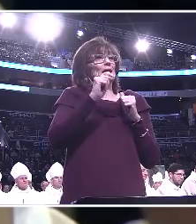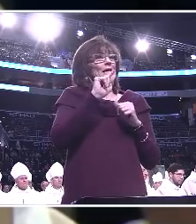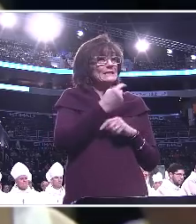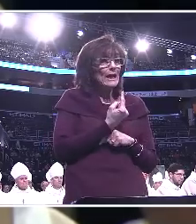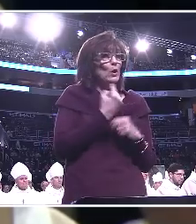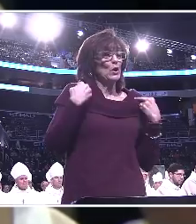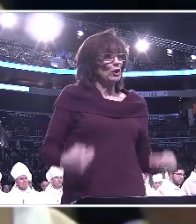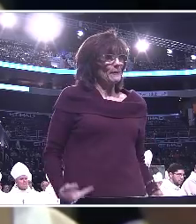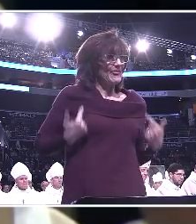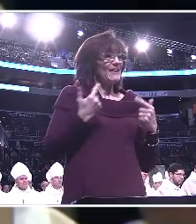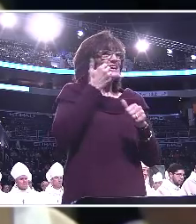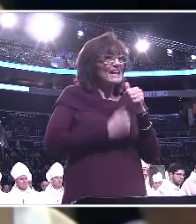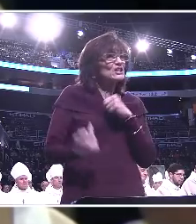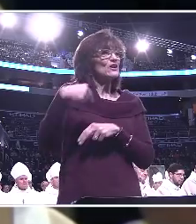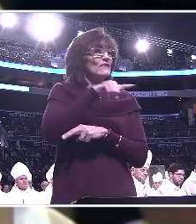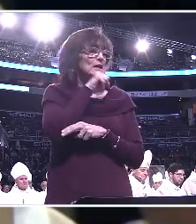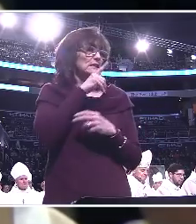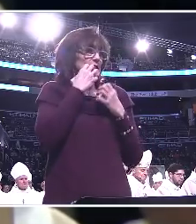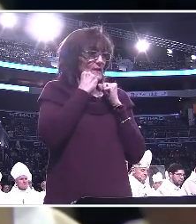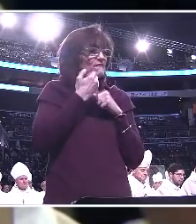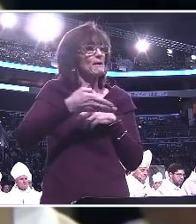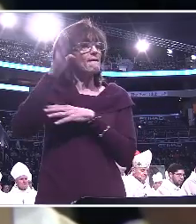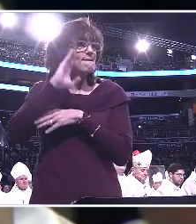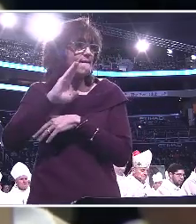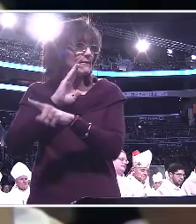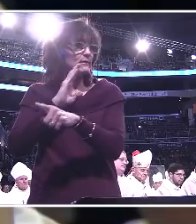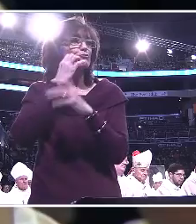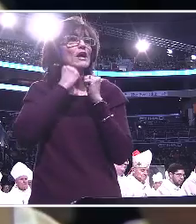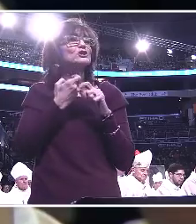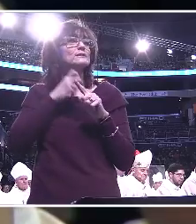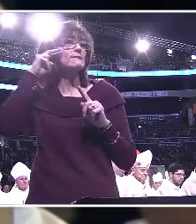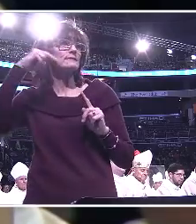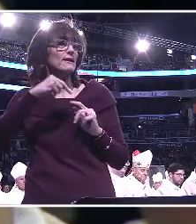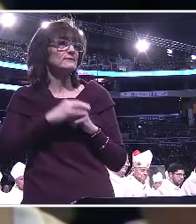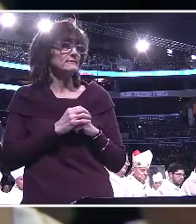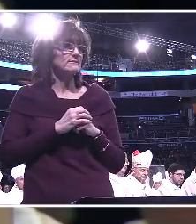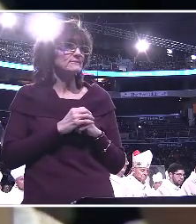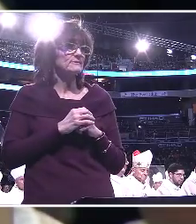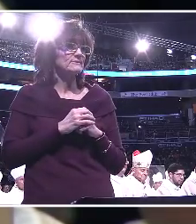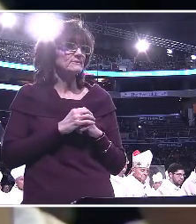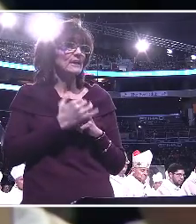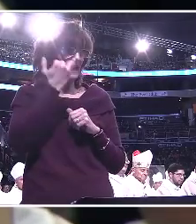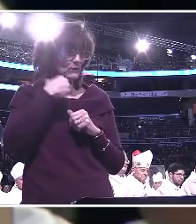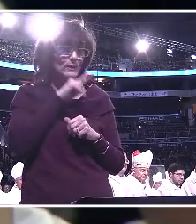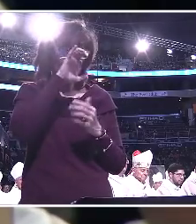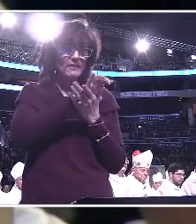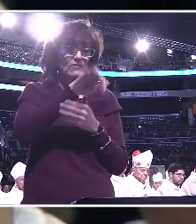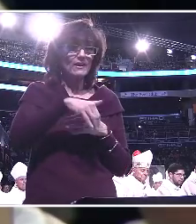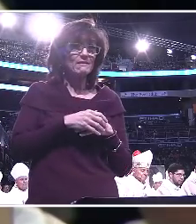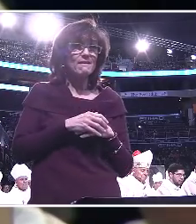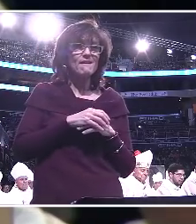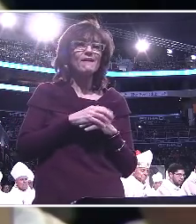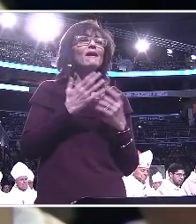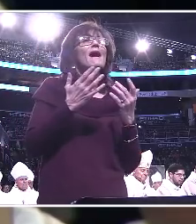That each and every one of us is loved by God and precious in His eyes? And if we do, How can we not